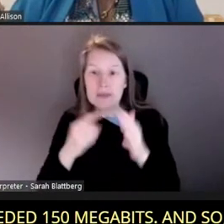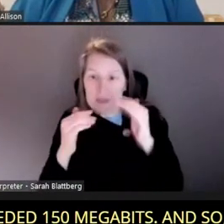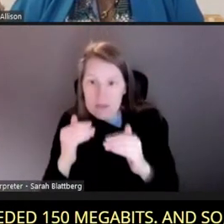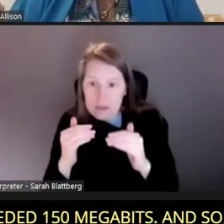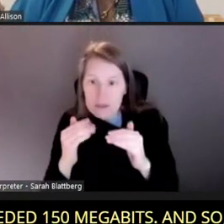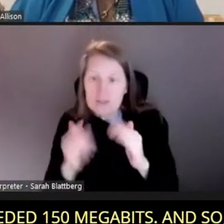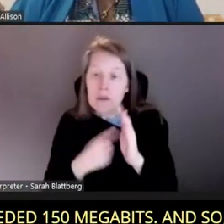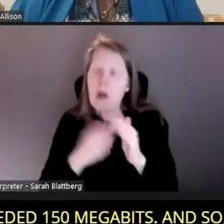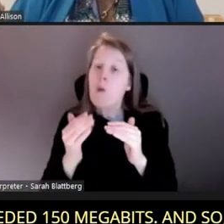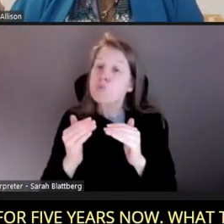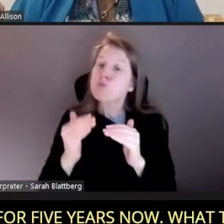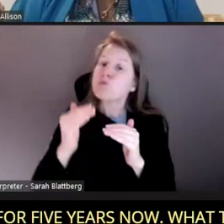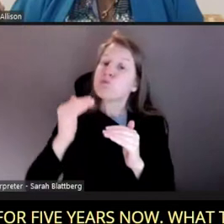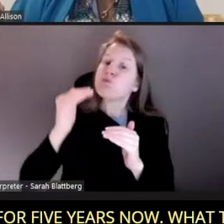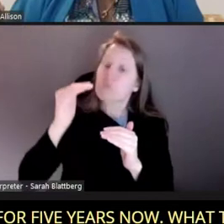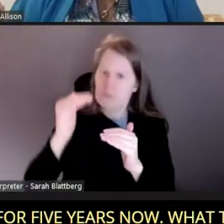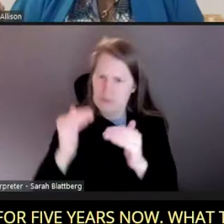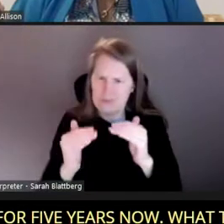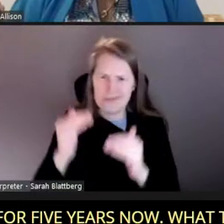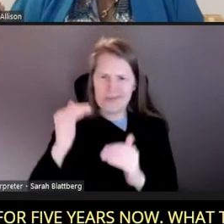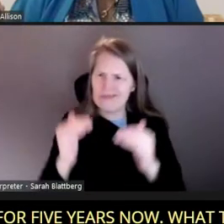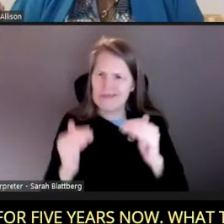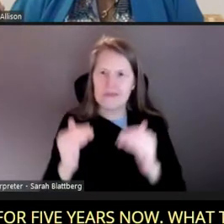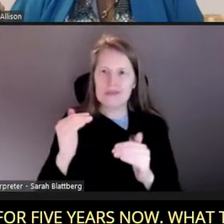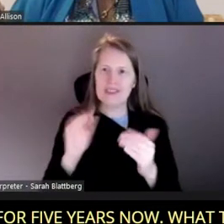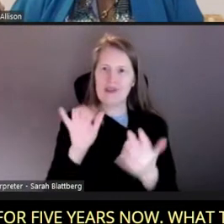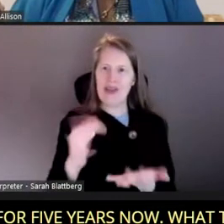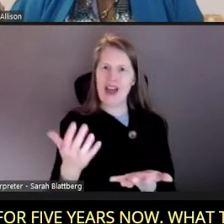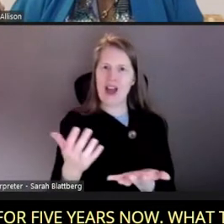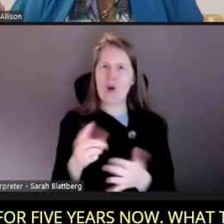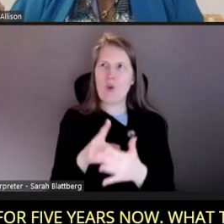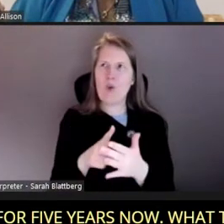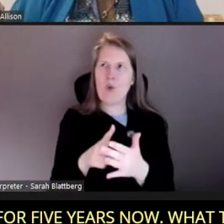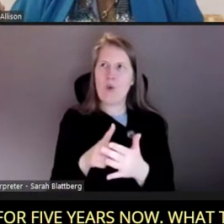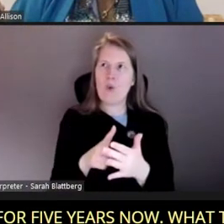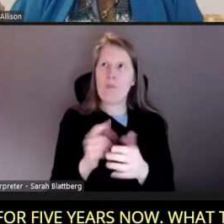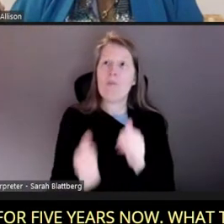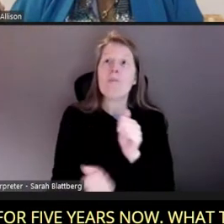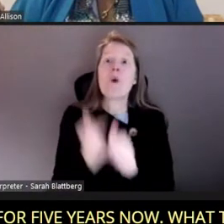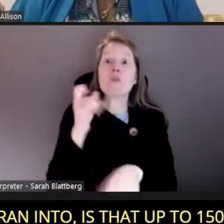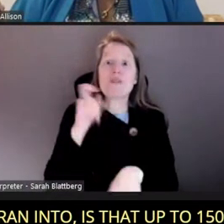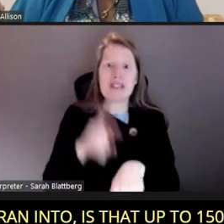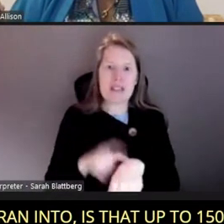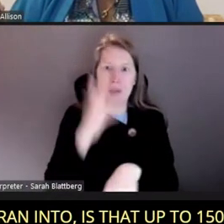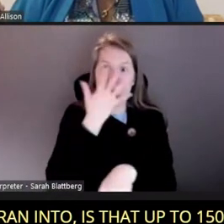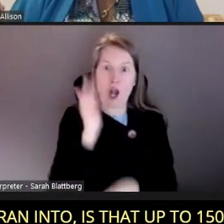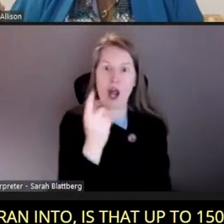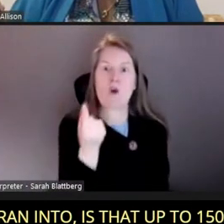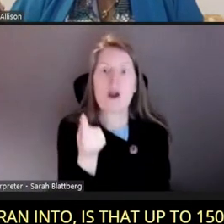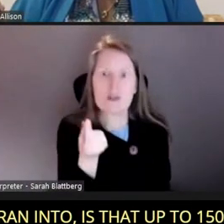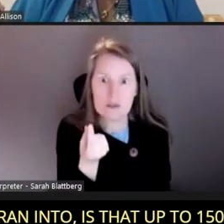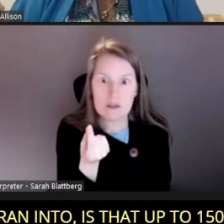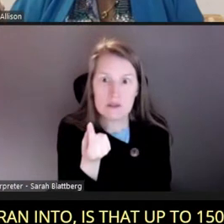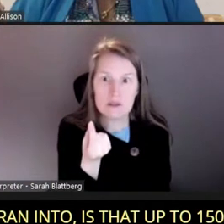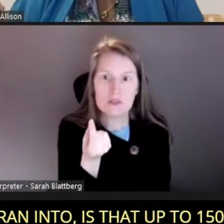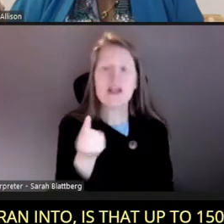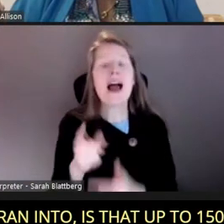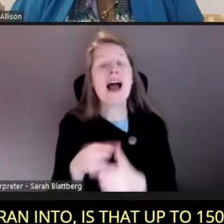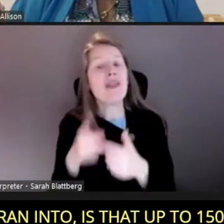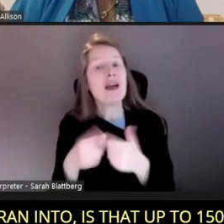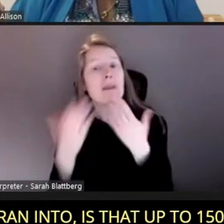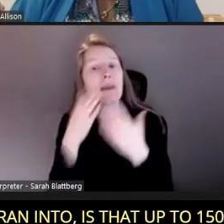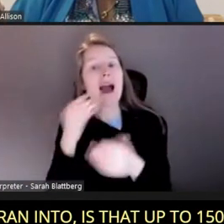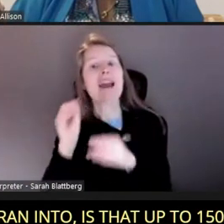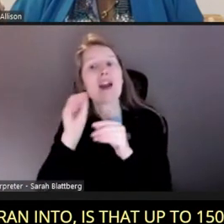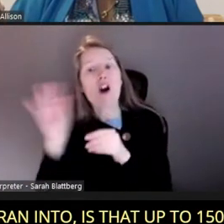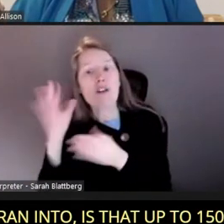one thing I couldn't find that I would have liked to find, because I can make decisions about what I'm running when if I understand